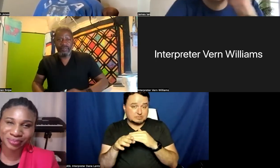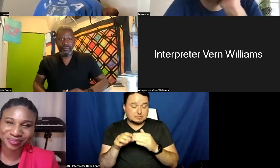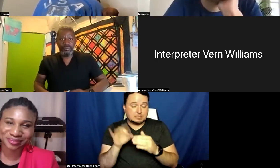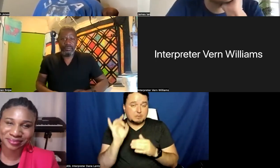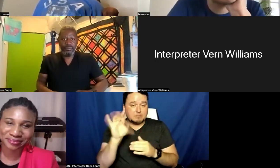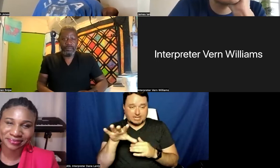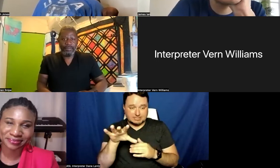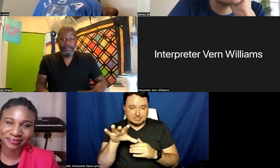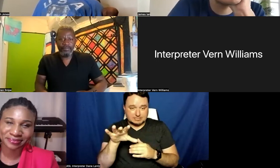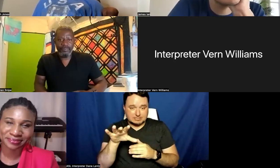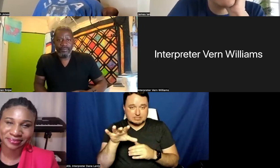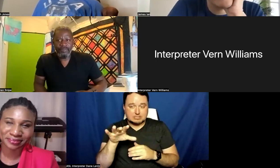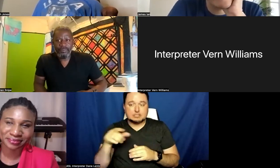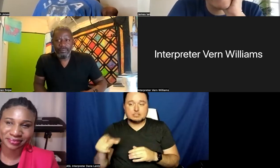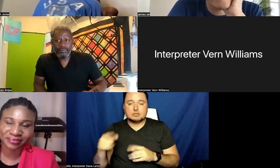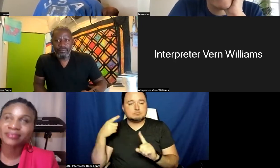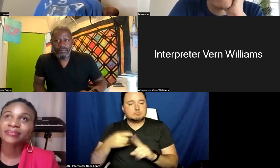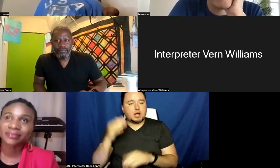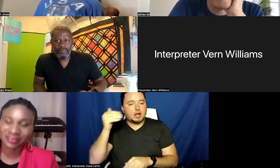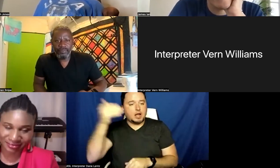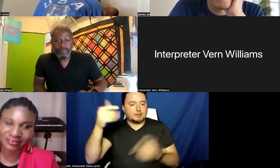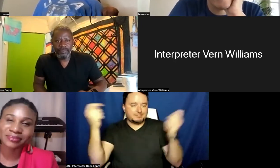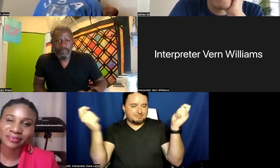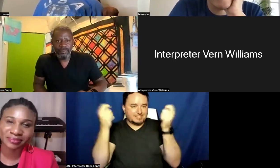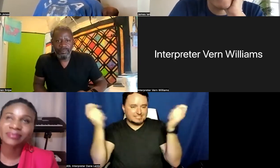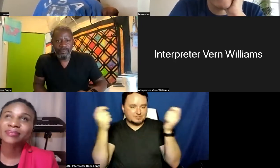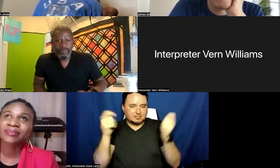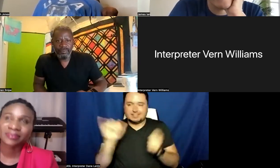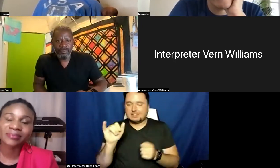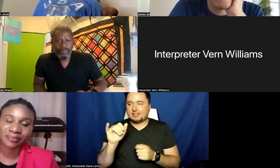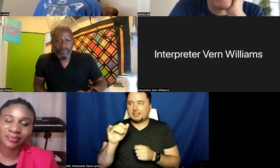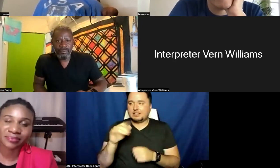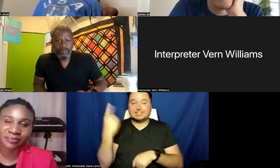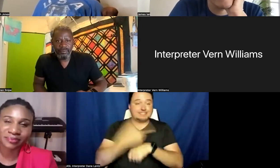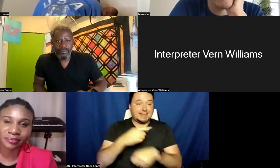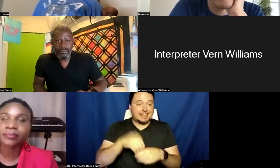working on upcoming festivals like Day in Vegas.